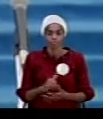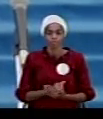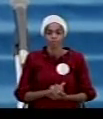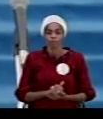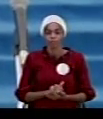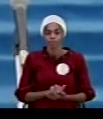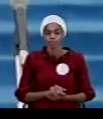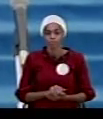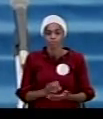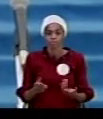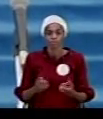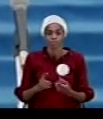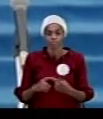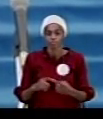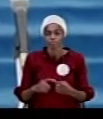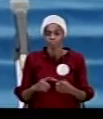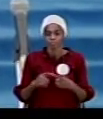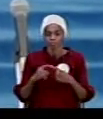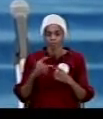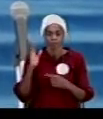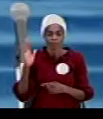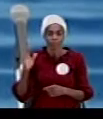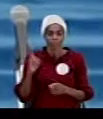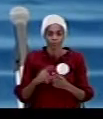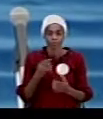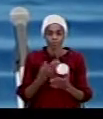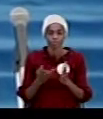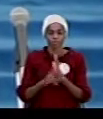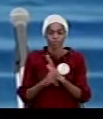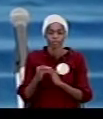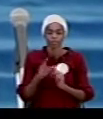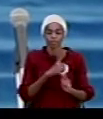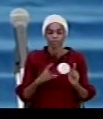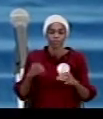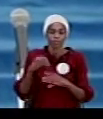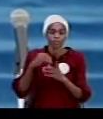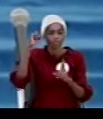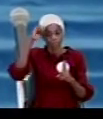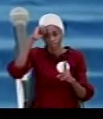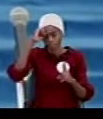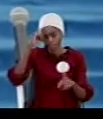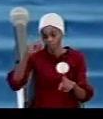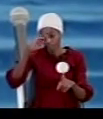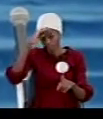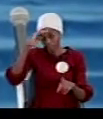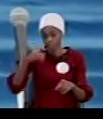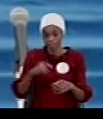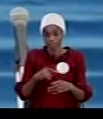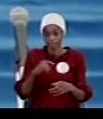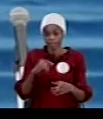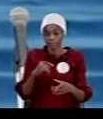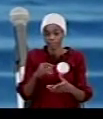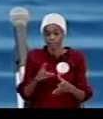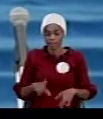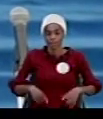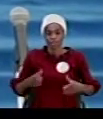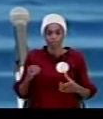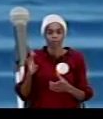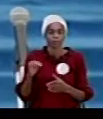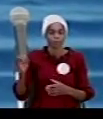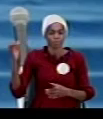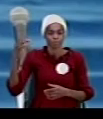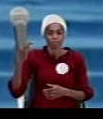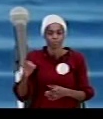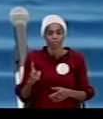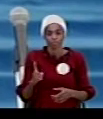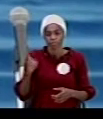want to testify the goodness of the Lord in my life. By the grace of God, I'm born again, and I've received